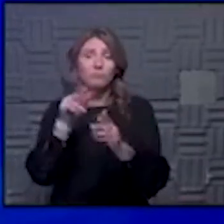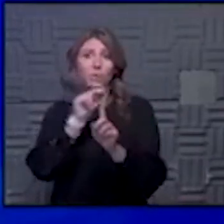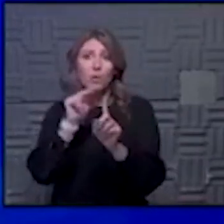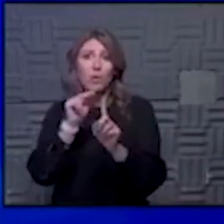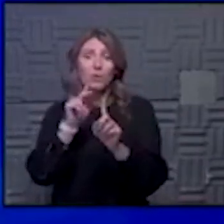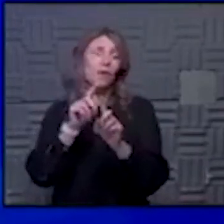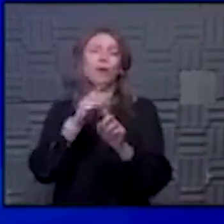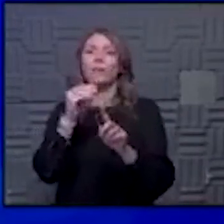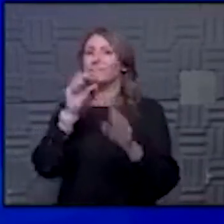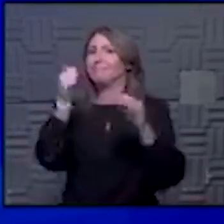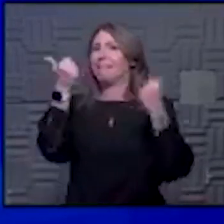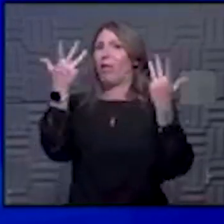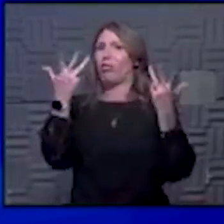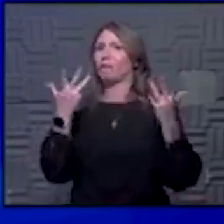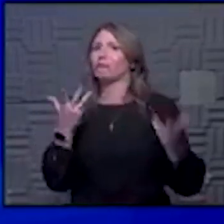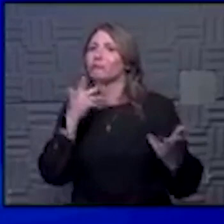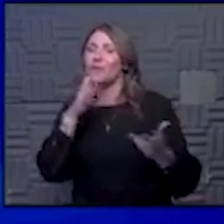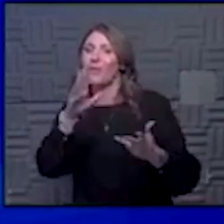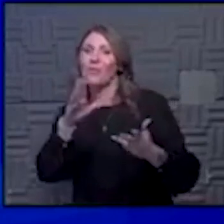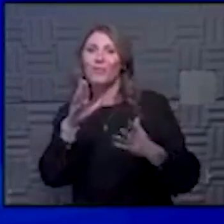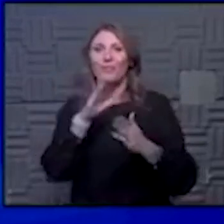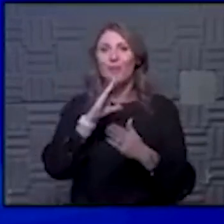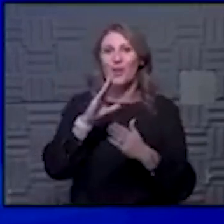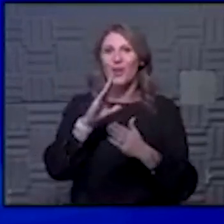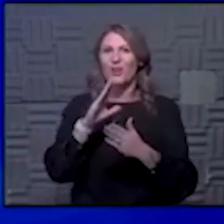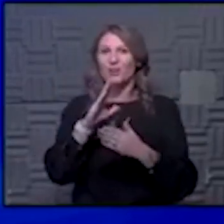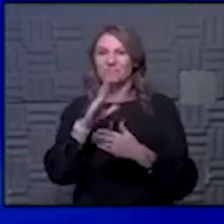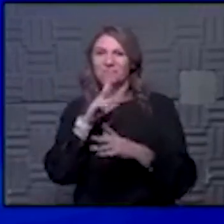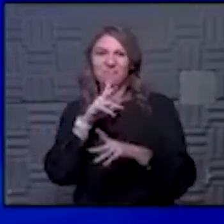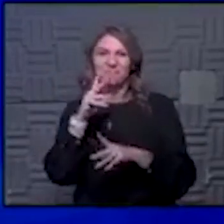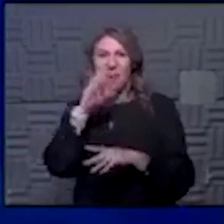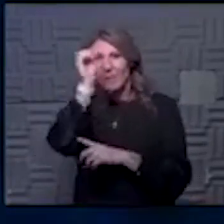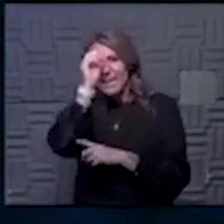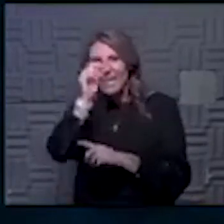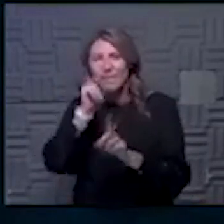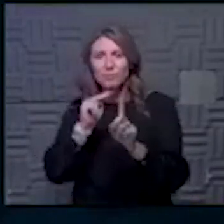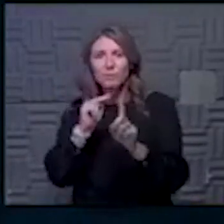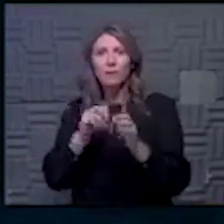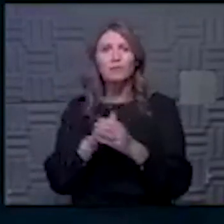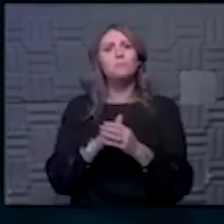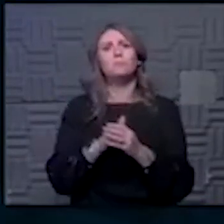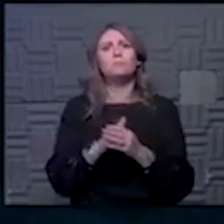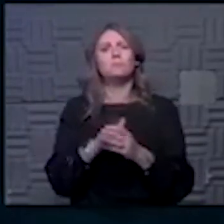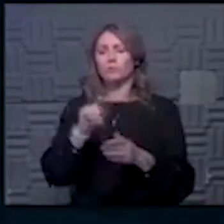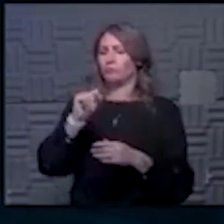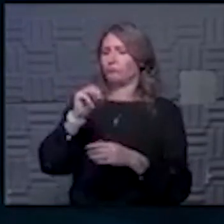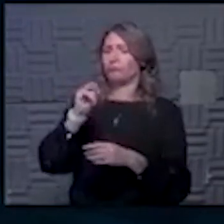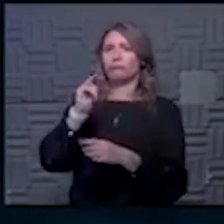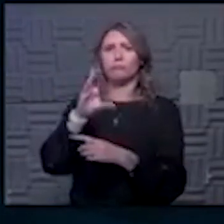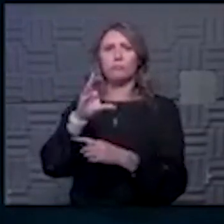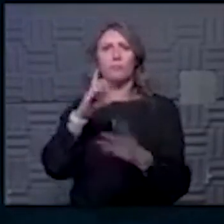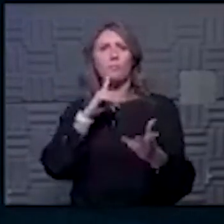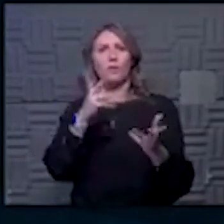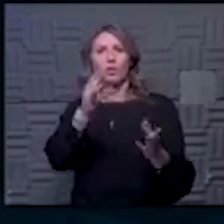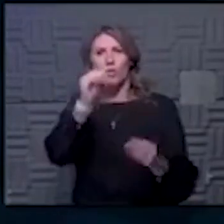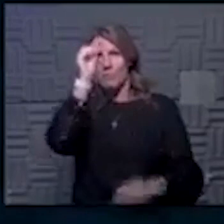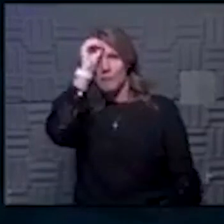I don't know. Let me ask some of the other guys online. Mark, what's your all thinking at Truman around this question?